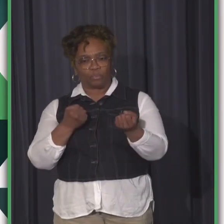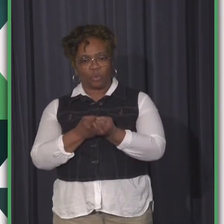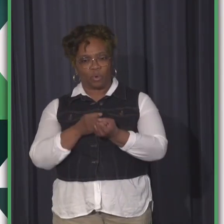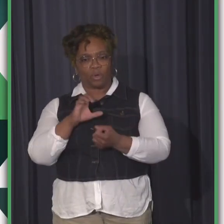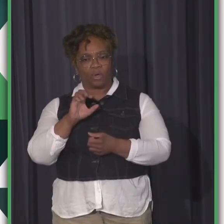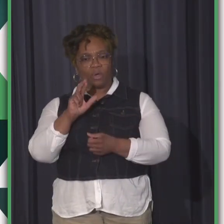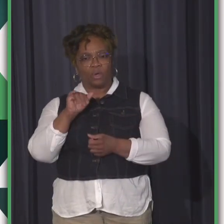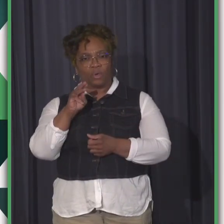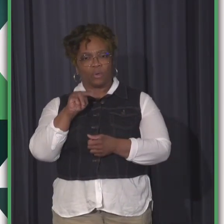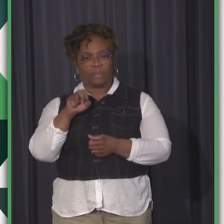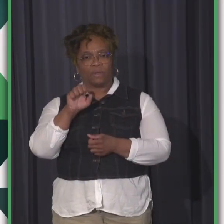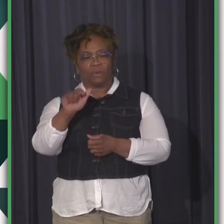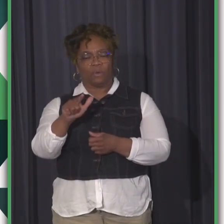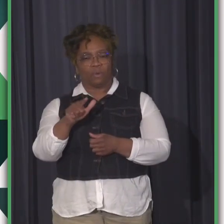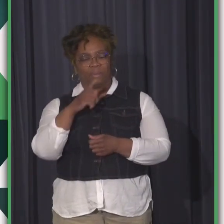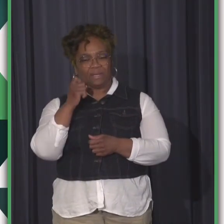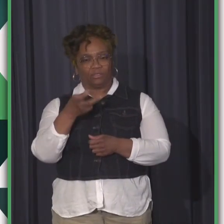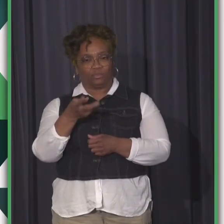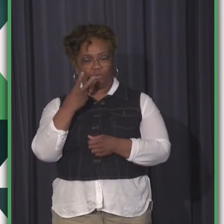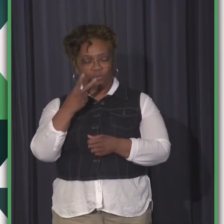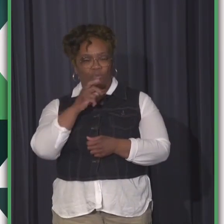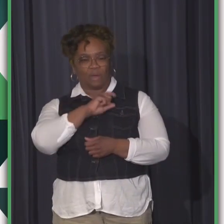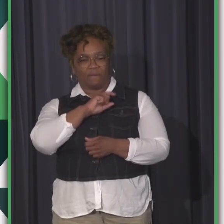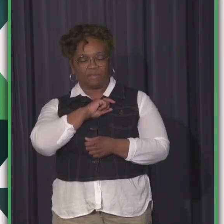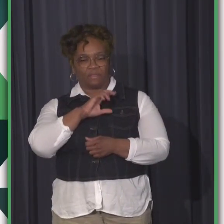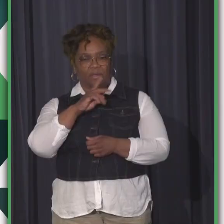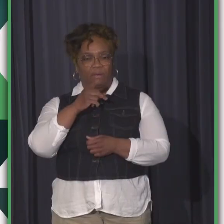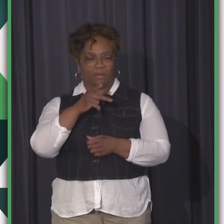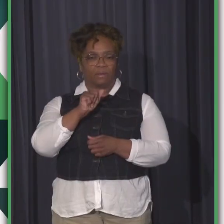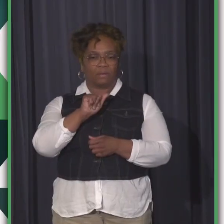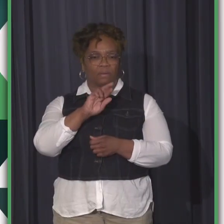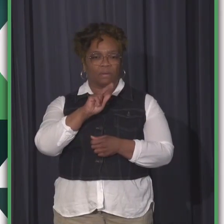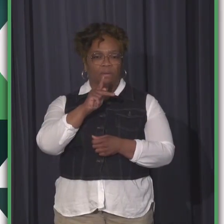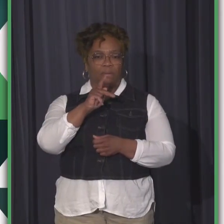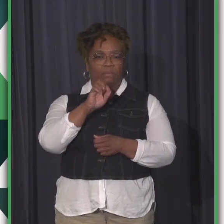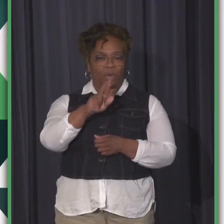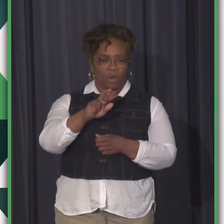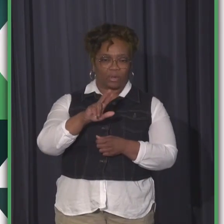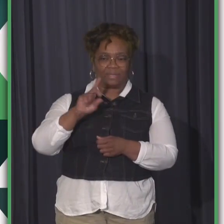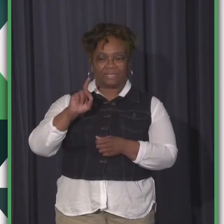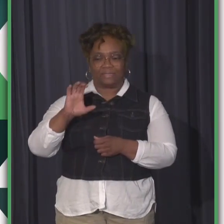your officers, well, 2 of your officers, Parker and Deputy Chief